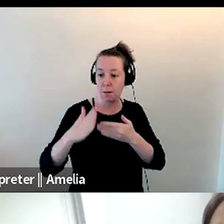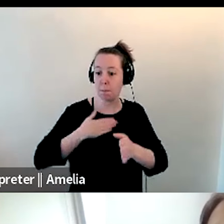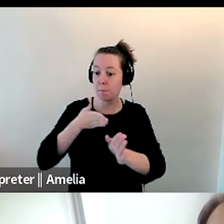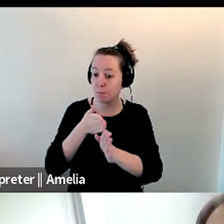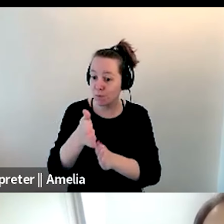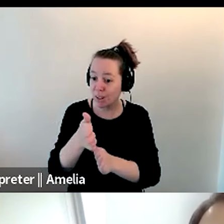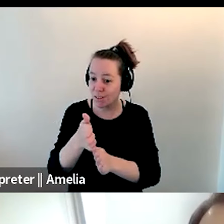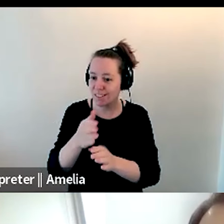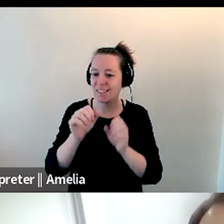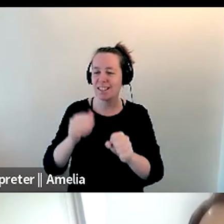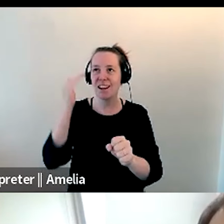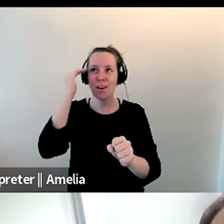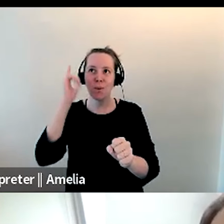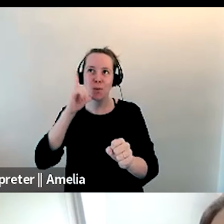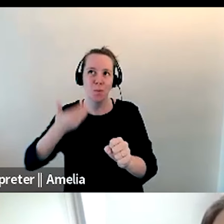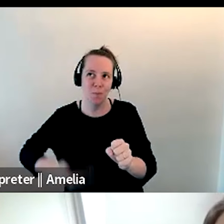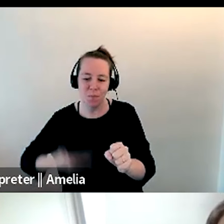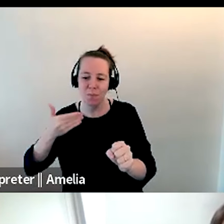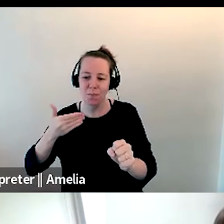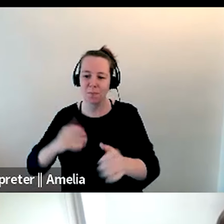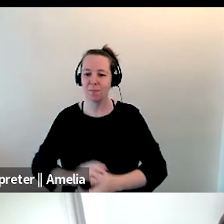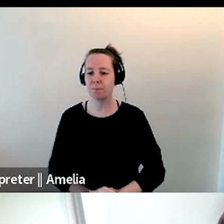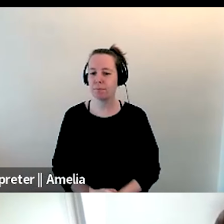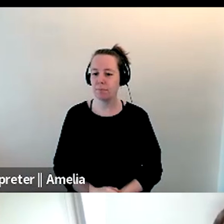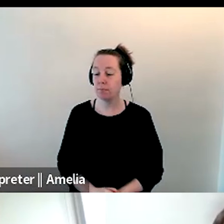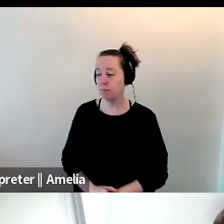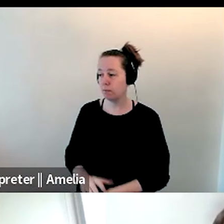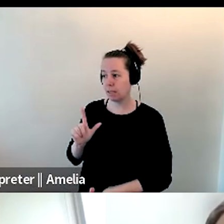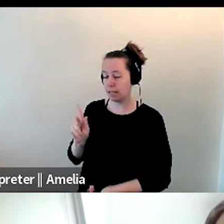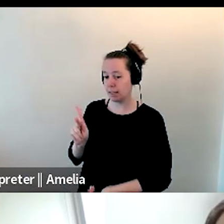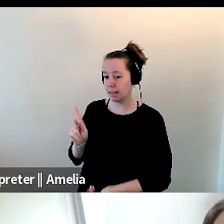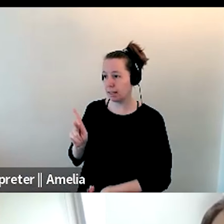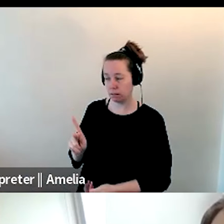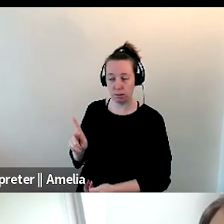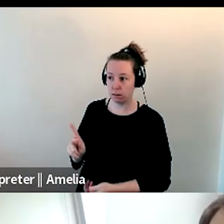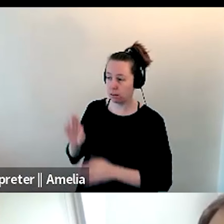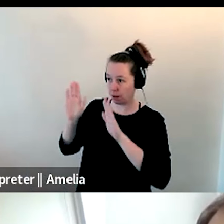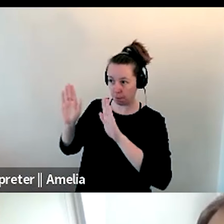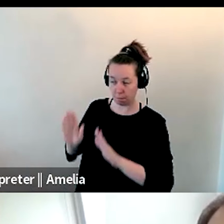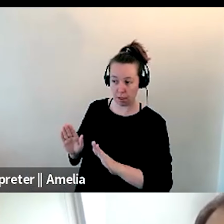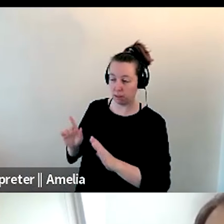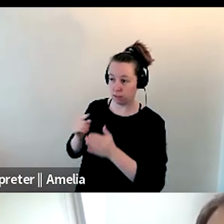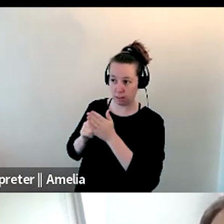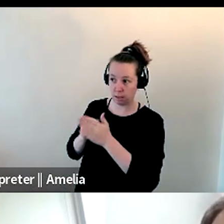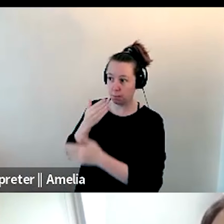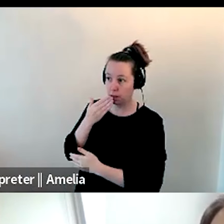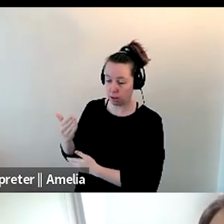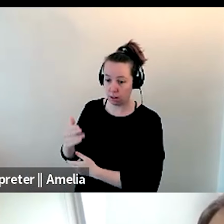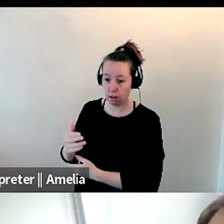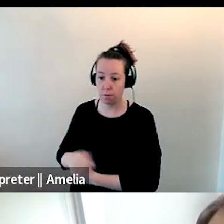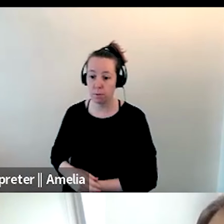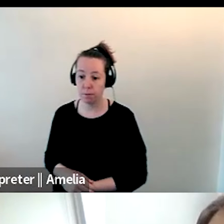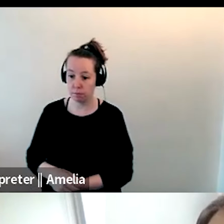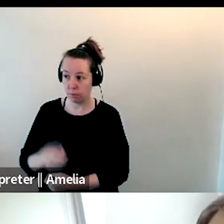prefer. That's a great example, actually, Camila, because we actually had somebody in the chat say, can you give me real